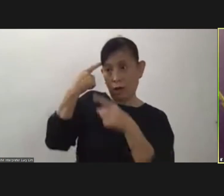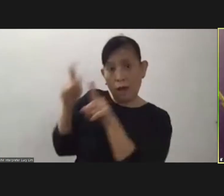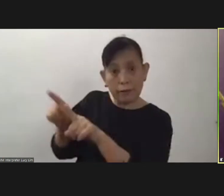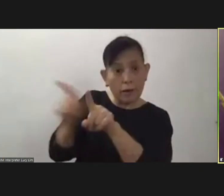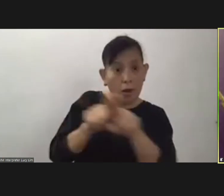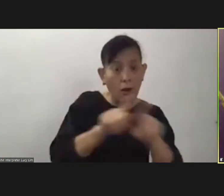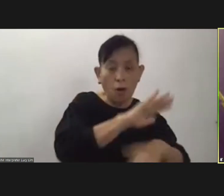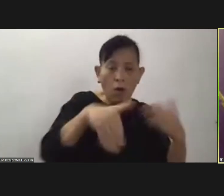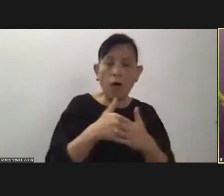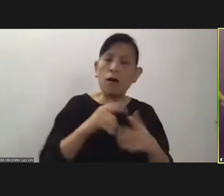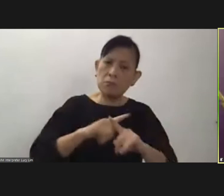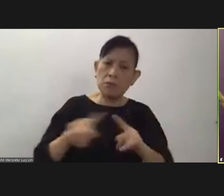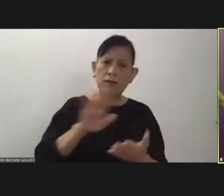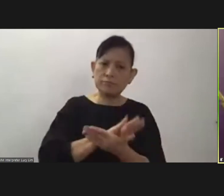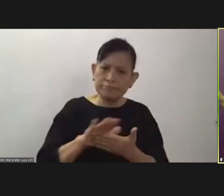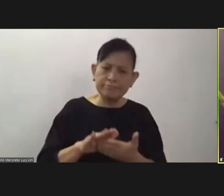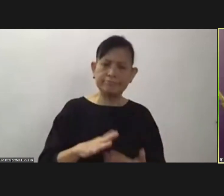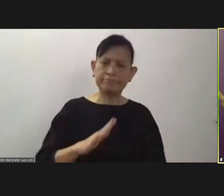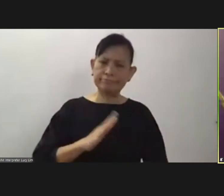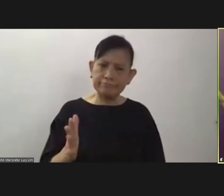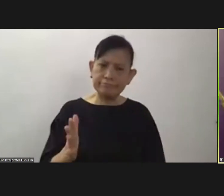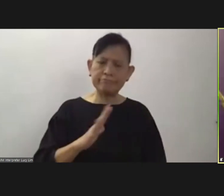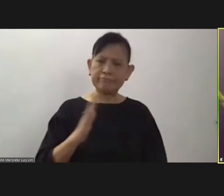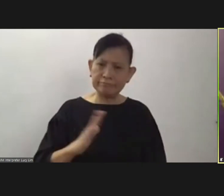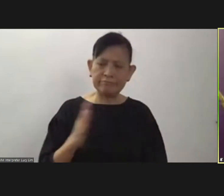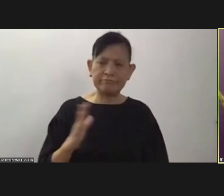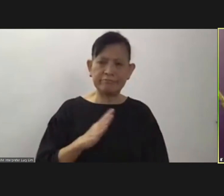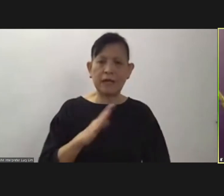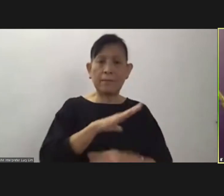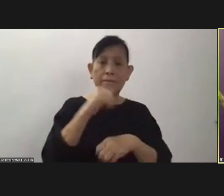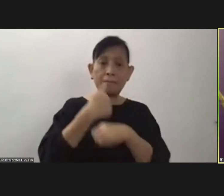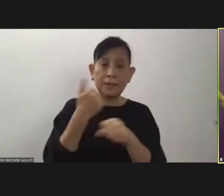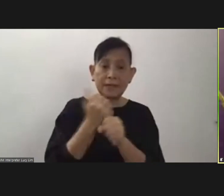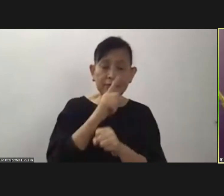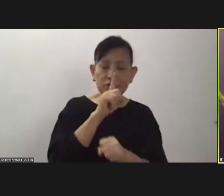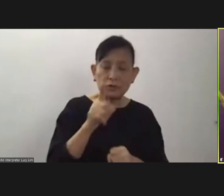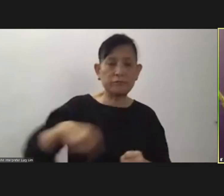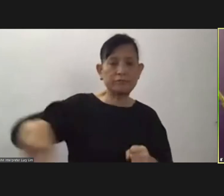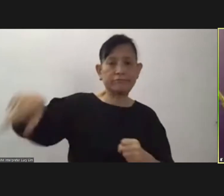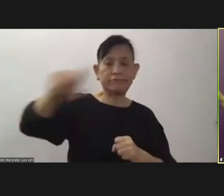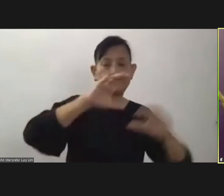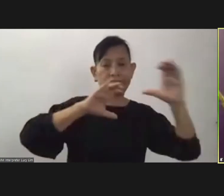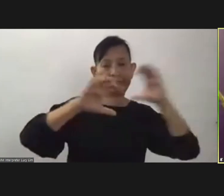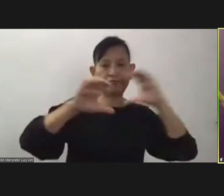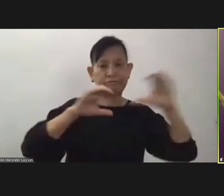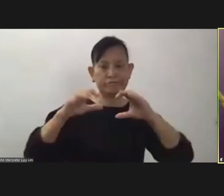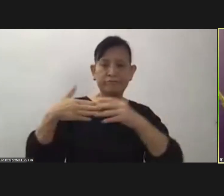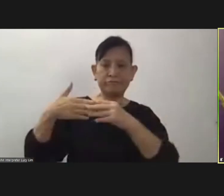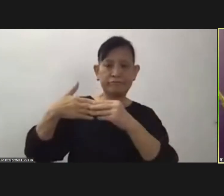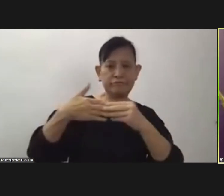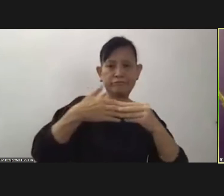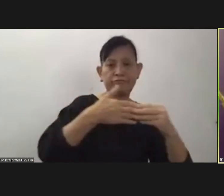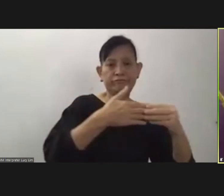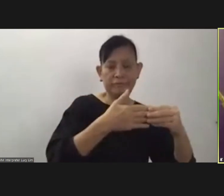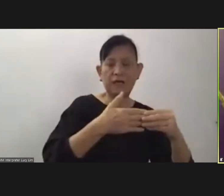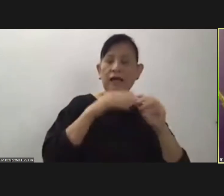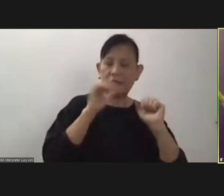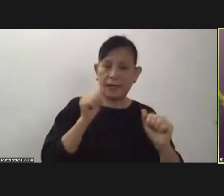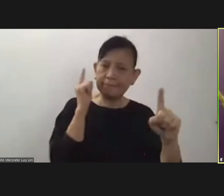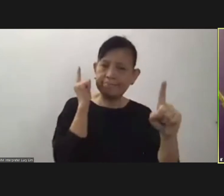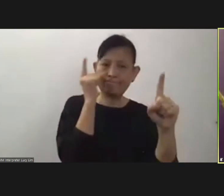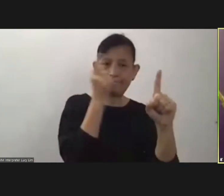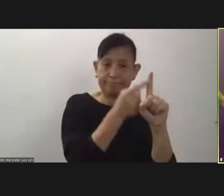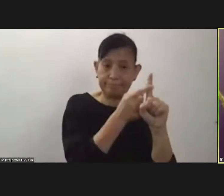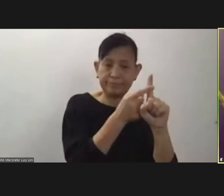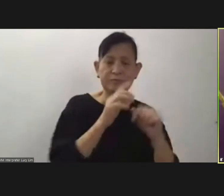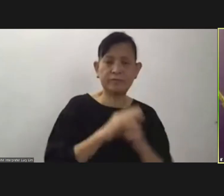civil. It is also important to, I guess, make sure that the conversation leads somewhere, right? But at the same time, I also